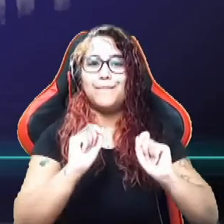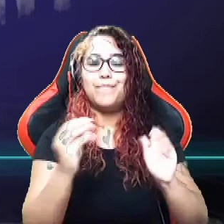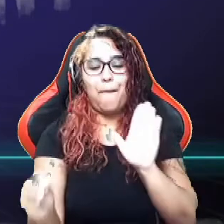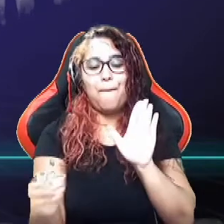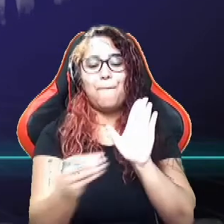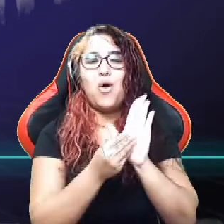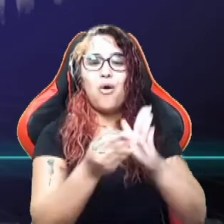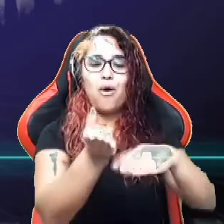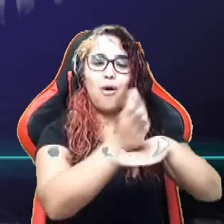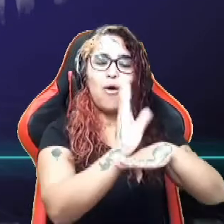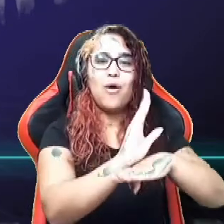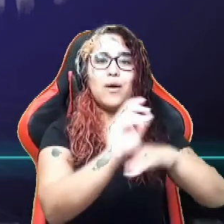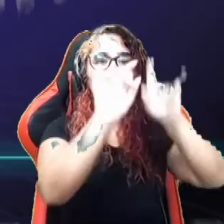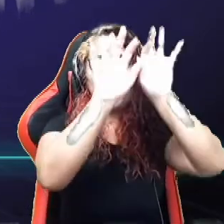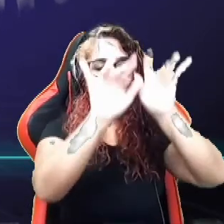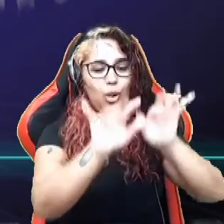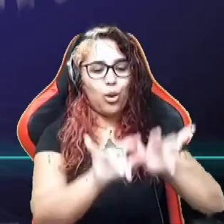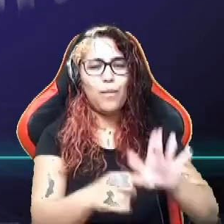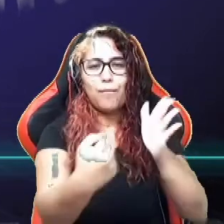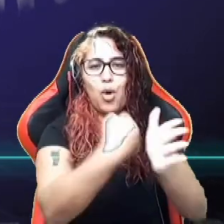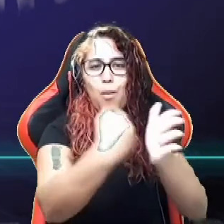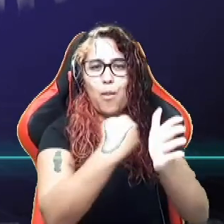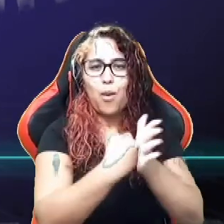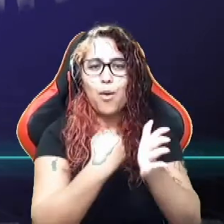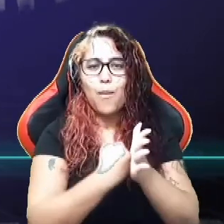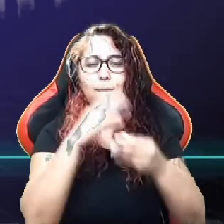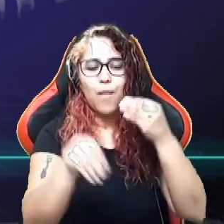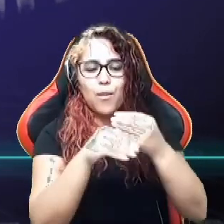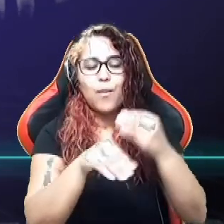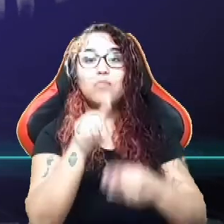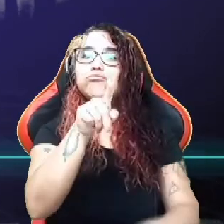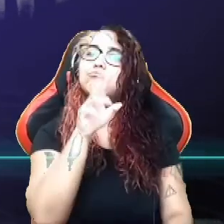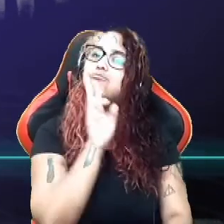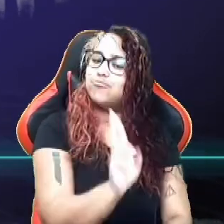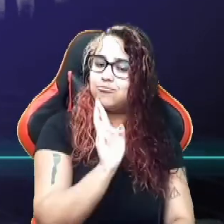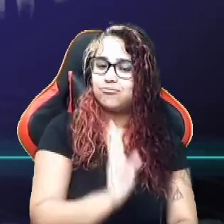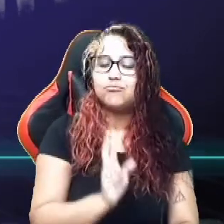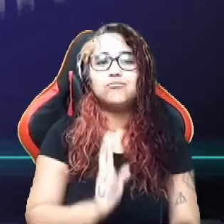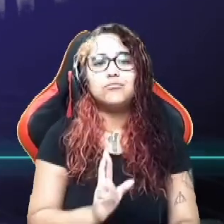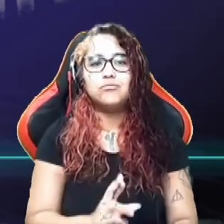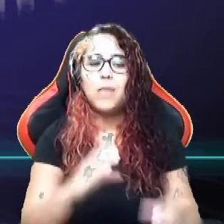paying attention to the conversations that are being driven by your content.